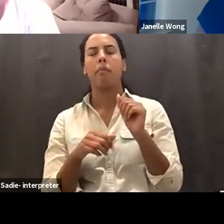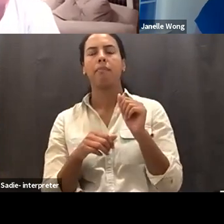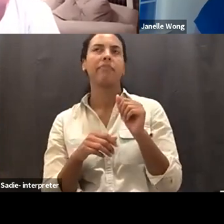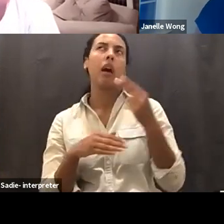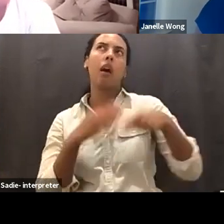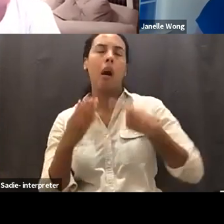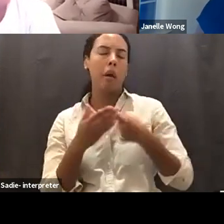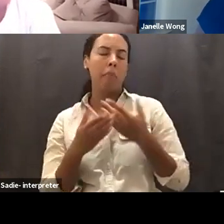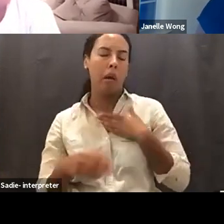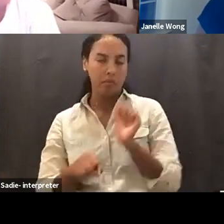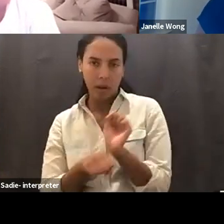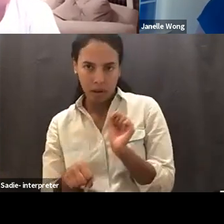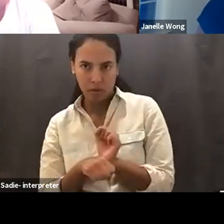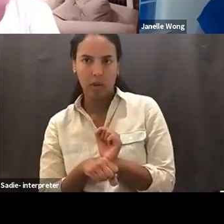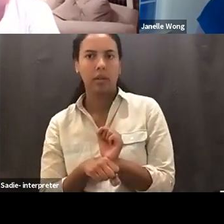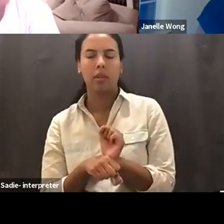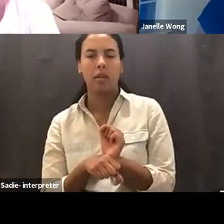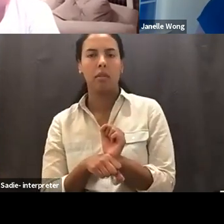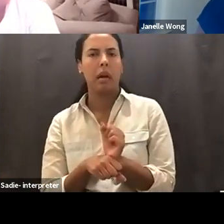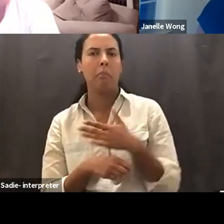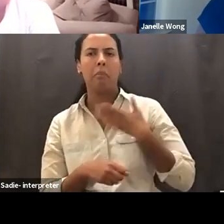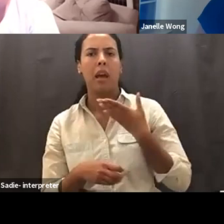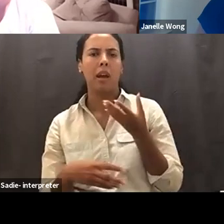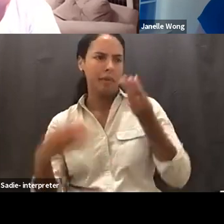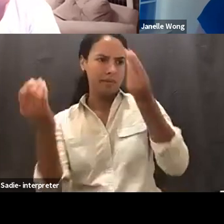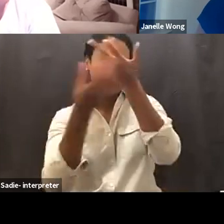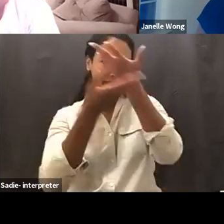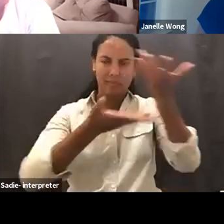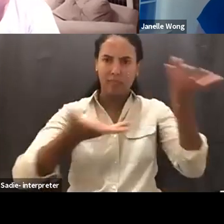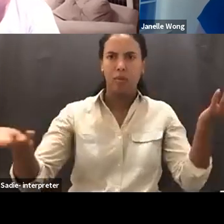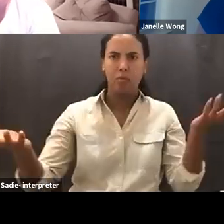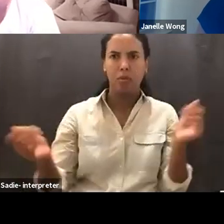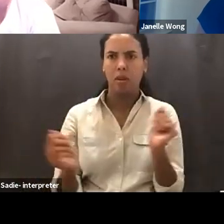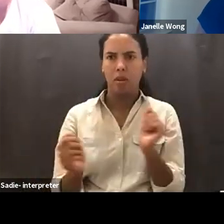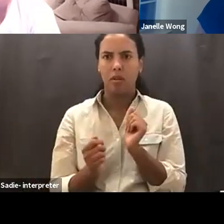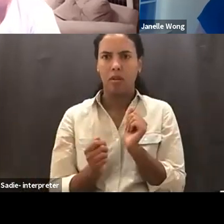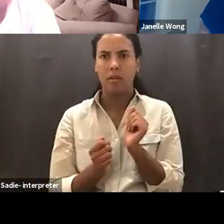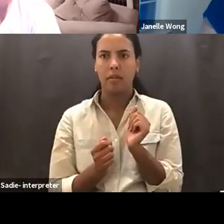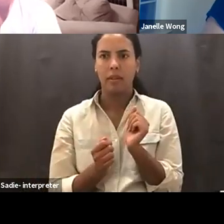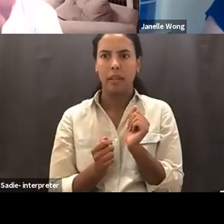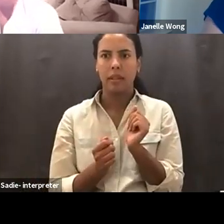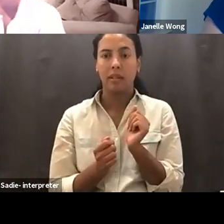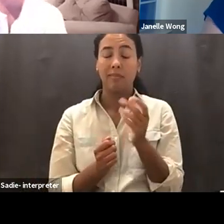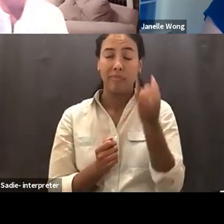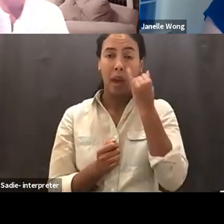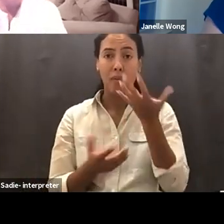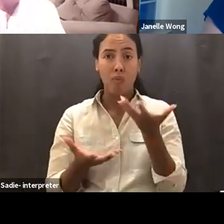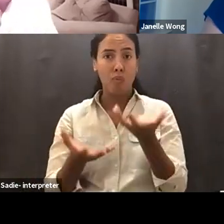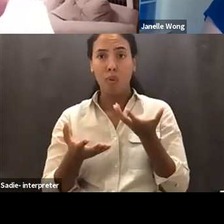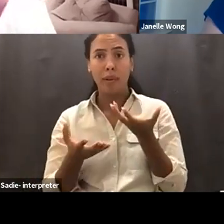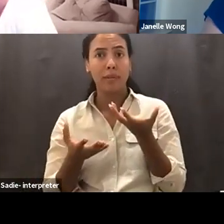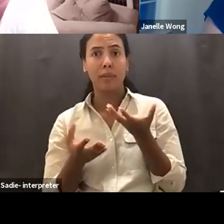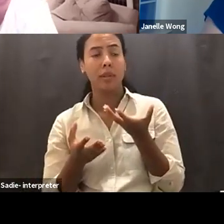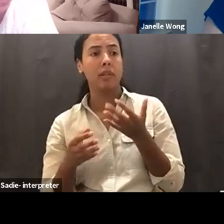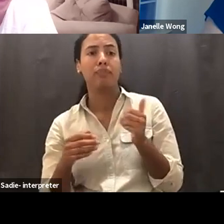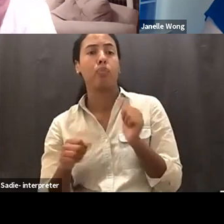so I'm happy to share these kind of nascent high school groups with anyone who's interested in working with. Great. Thank you so much, Professor